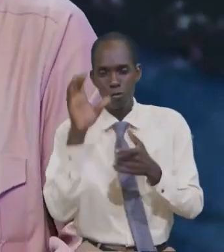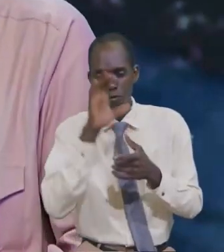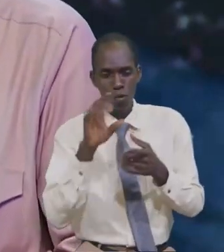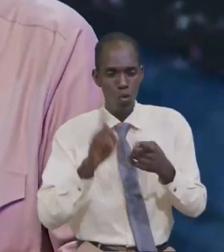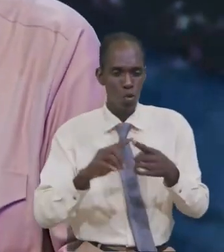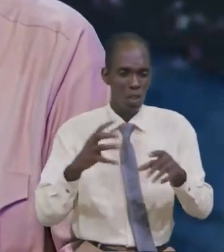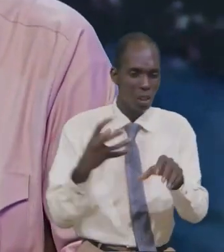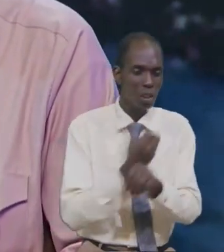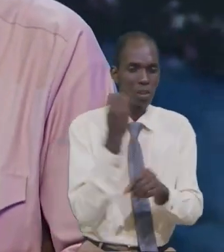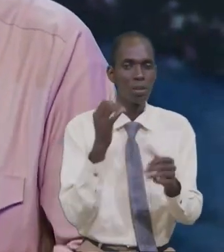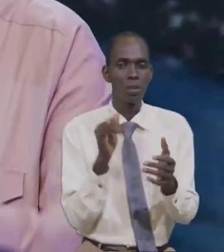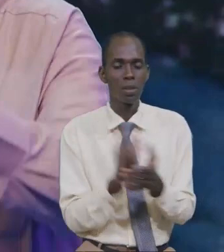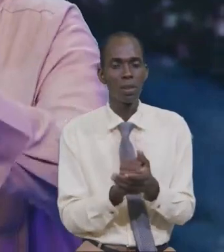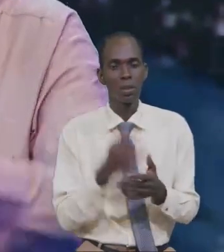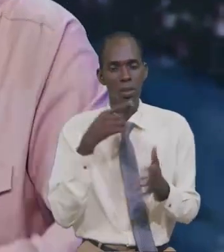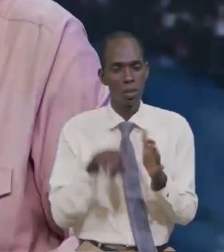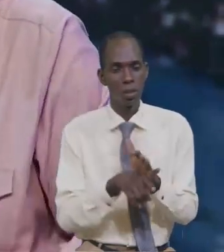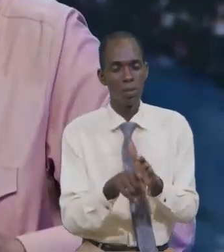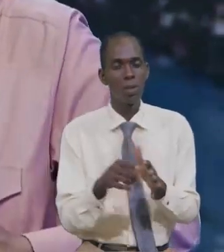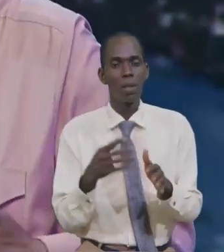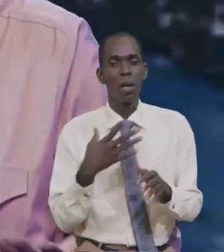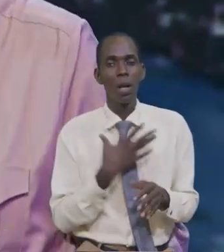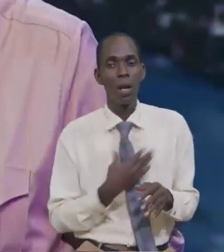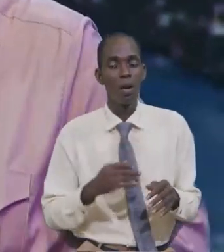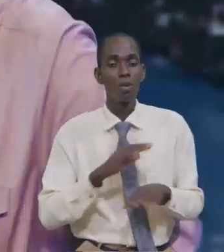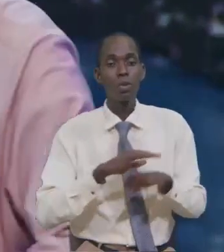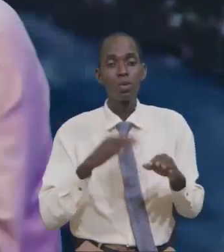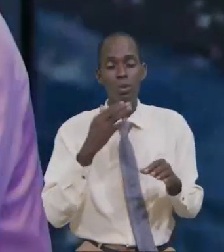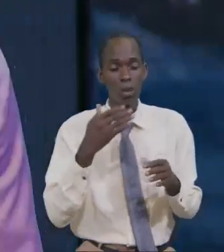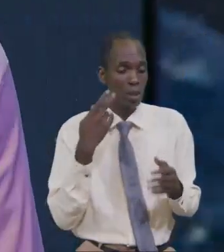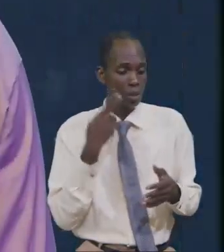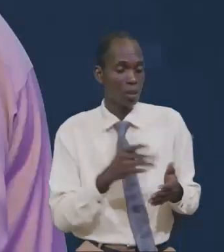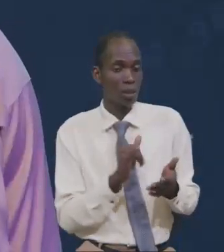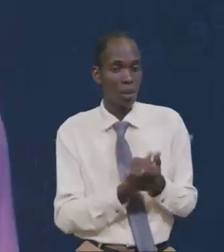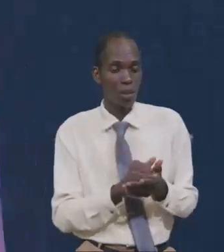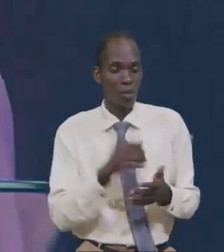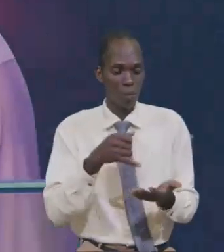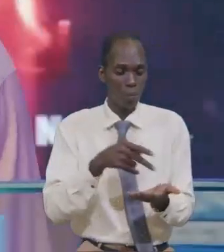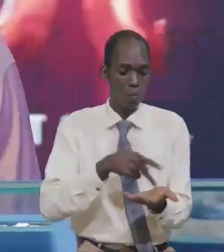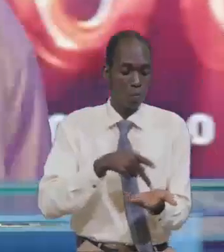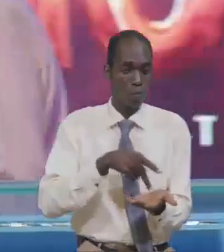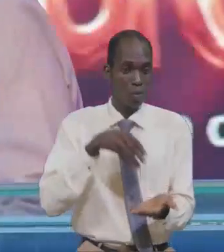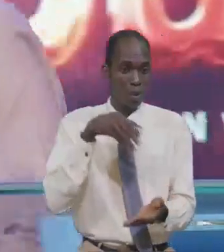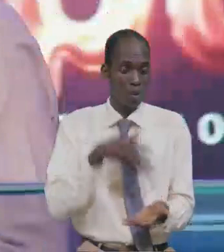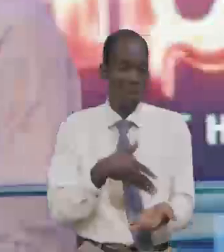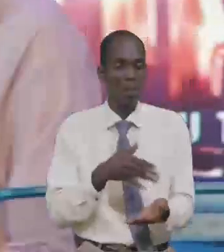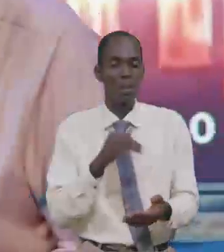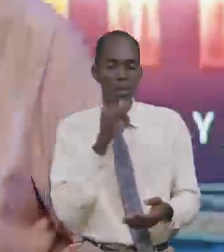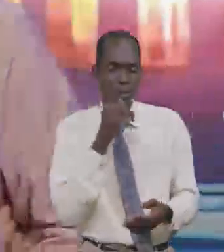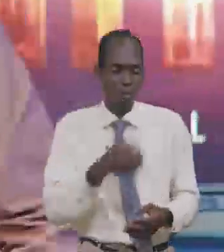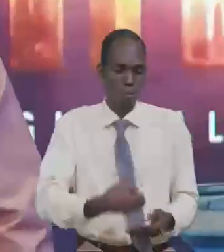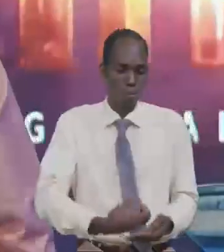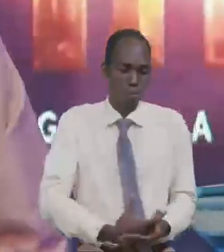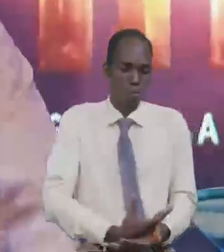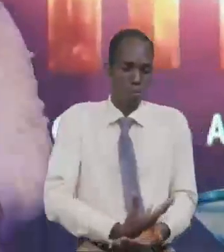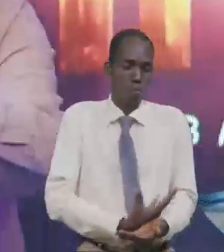It's going up in the veins. And the poison is soon gets to the heart. But he says, no, I'll think about that later. I'm going to